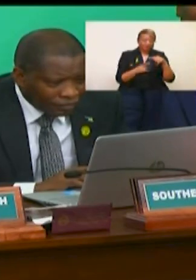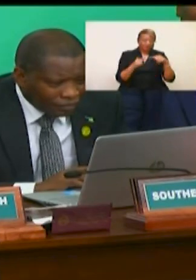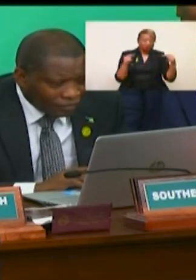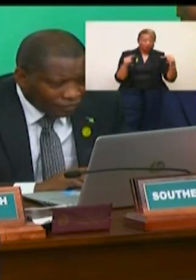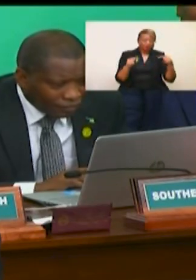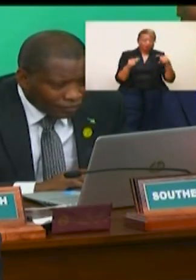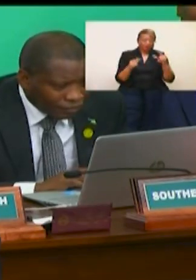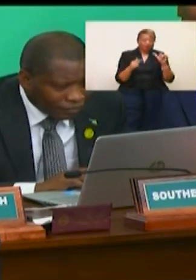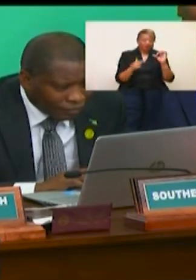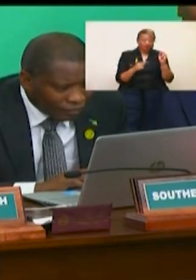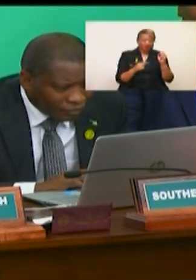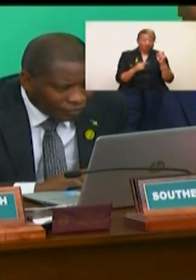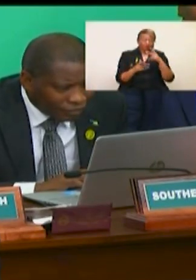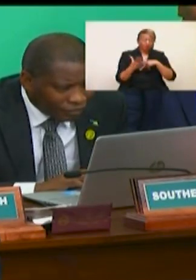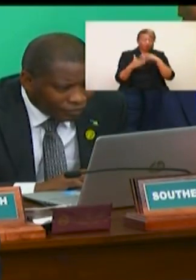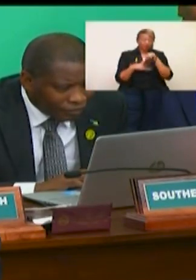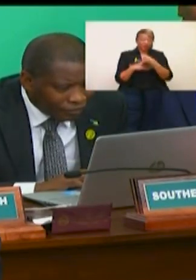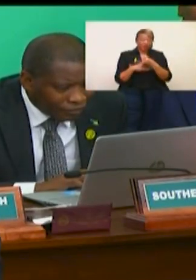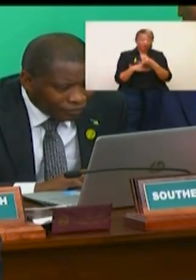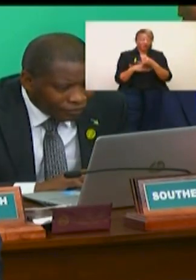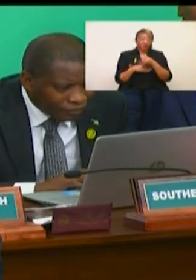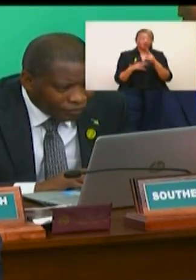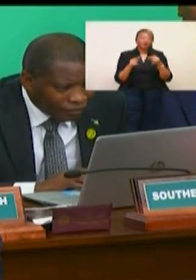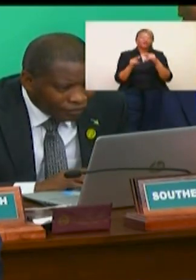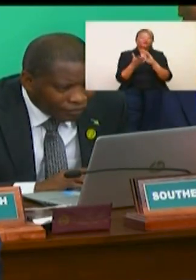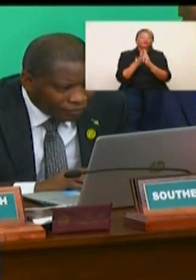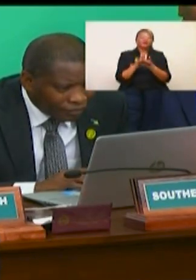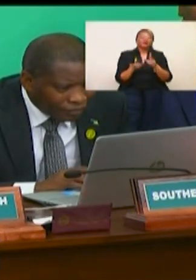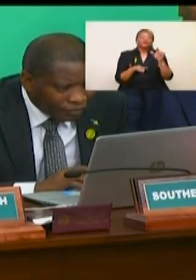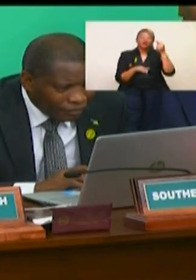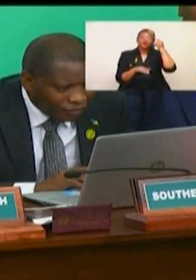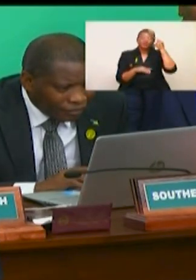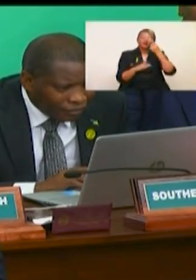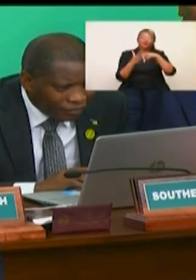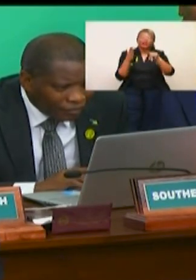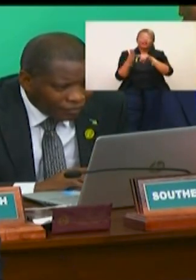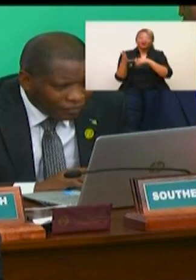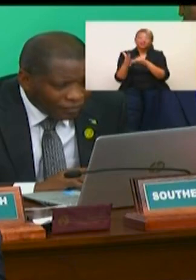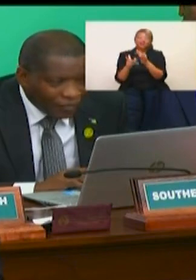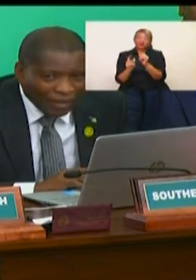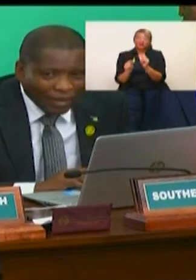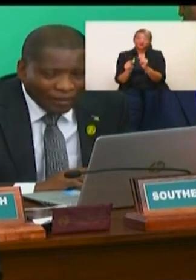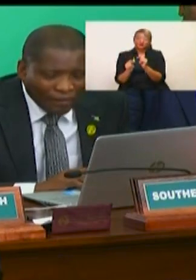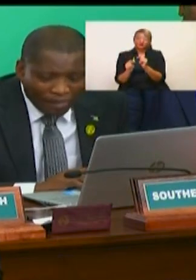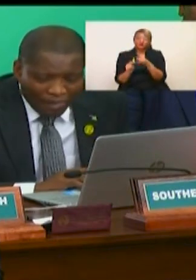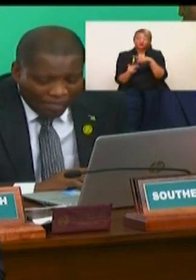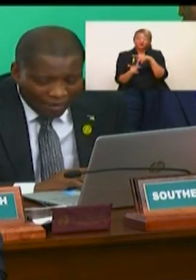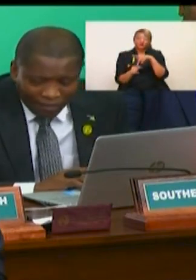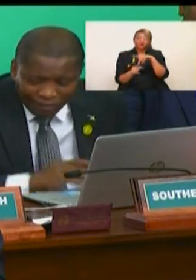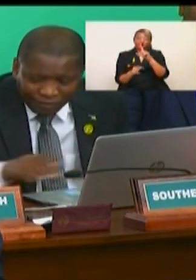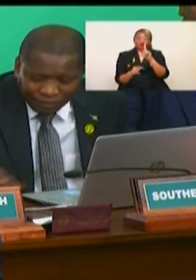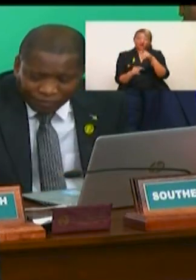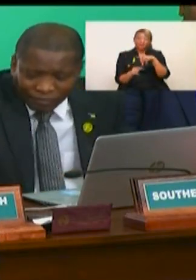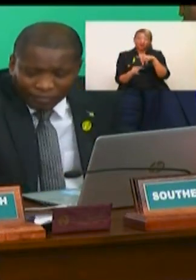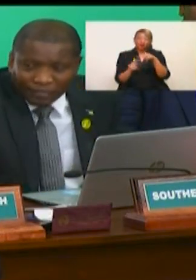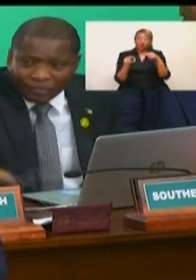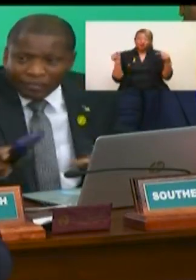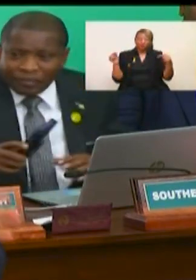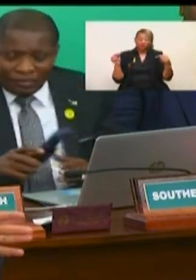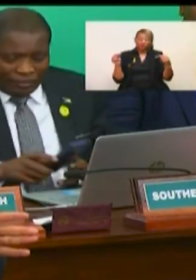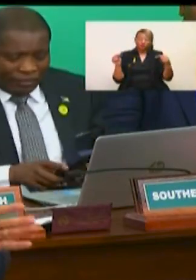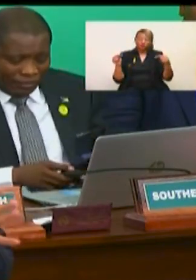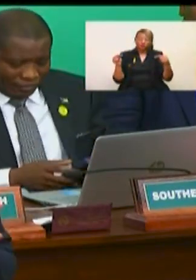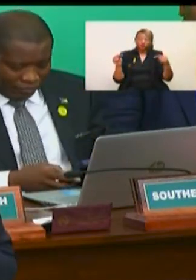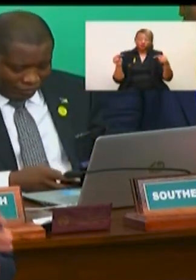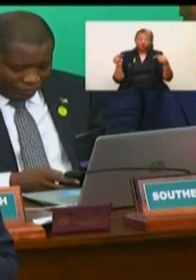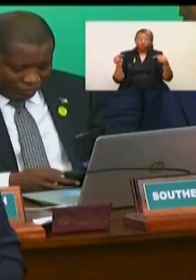Atlantis project. Mm-hmm. And in fact, they said when they become government, they will cancel it. Mm-hmm. The PLP opposed, according